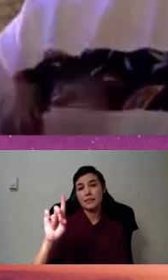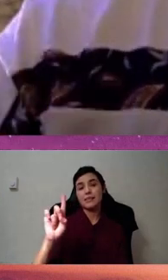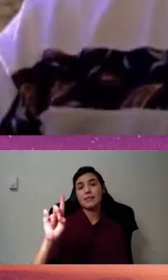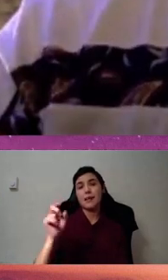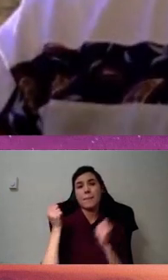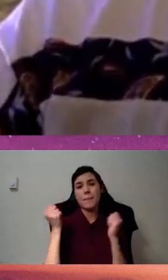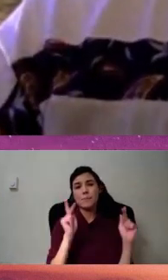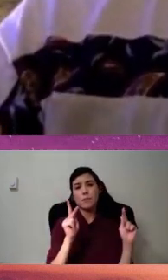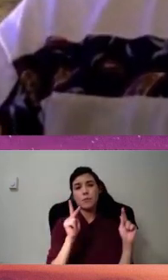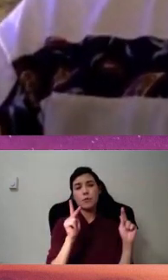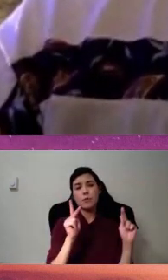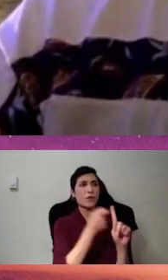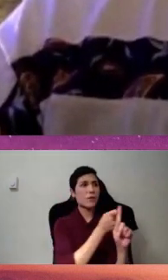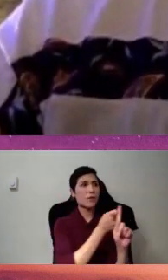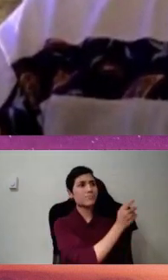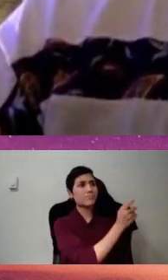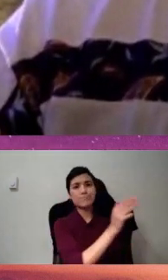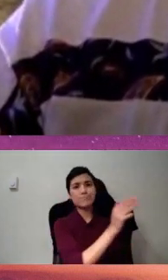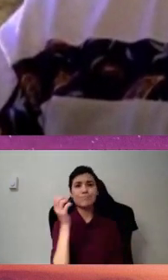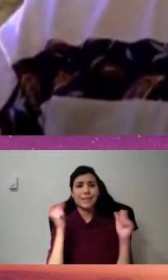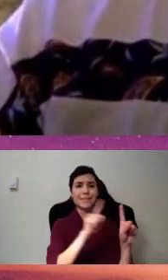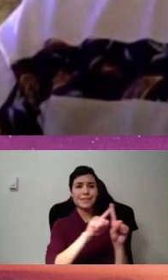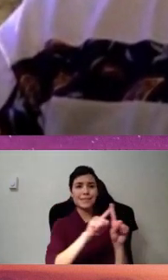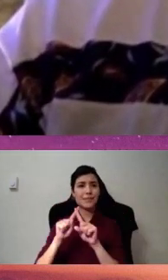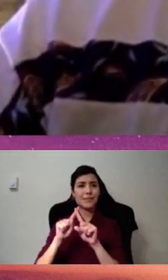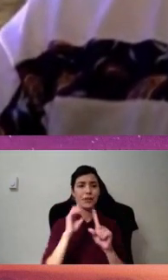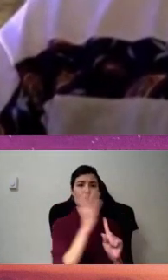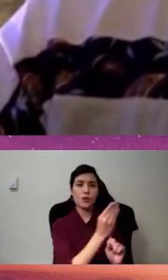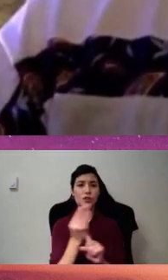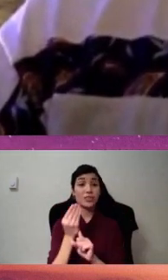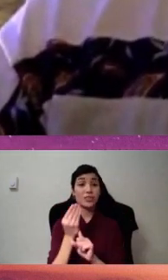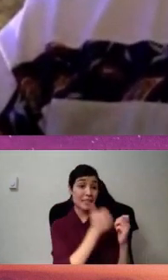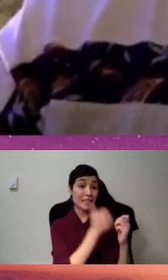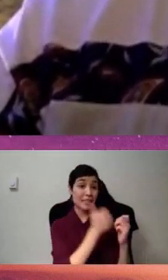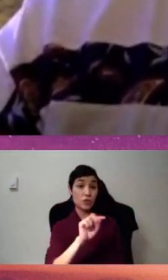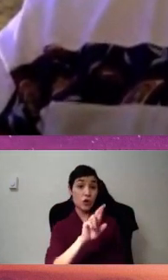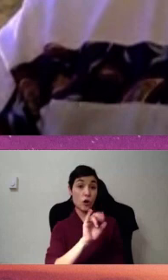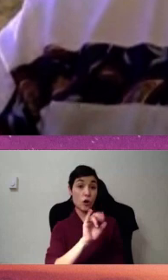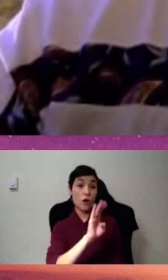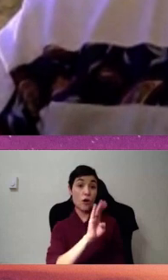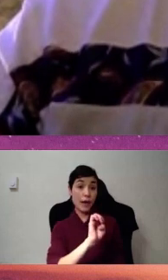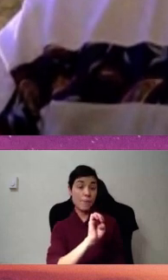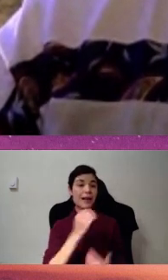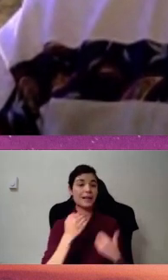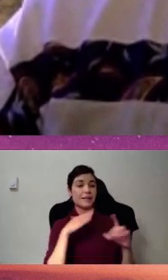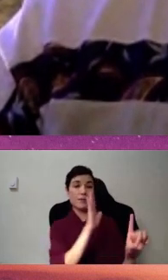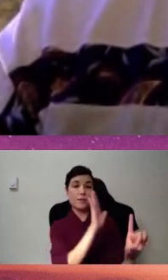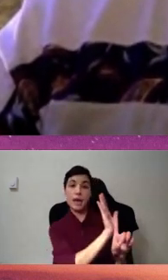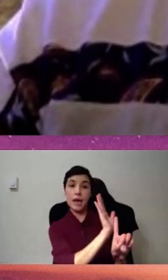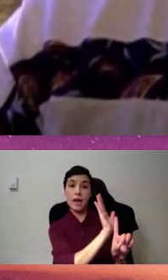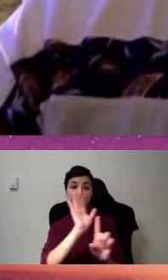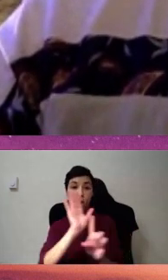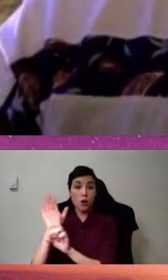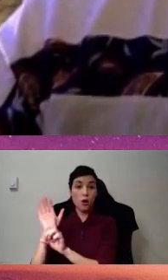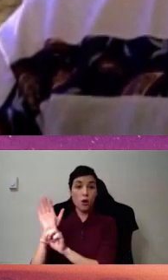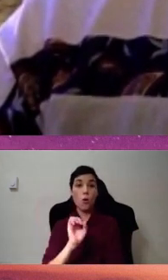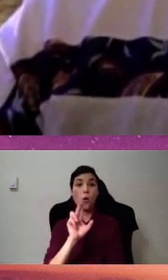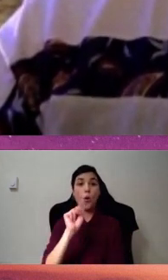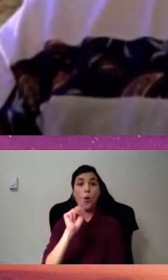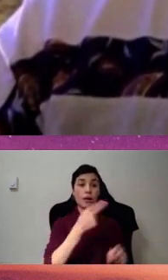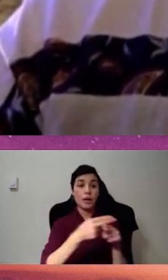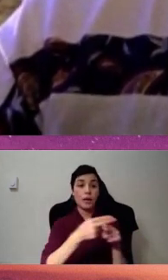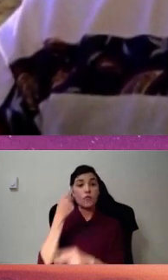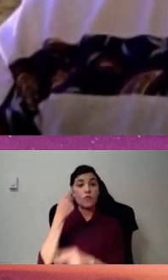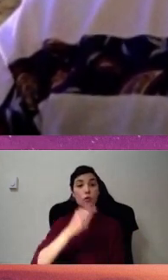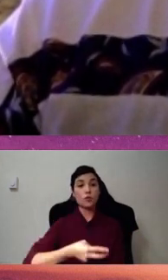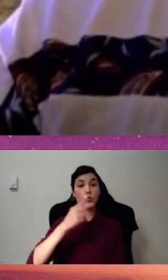each culture, each tribe, each nation has its own name for the two-spirit people as well, as something to keep in mind.